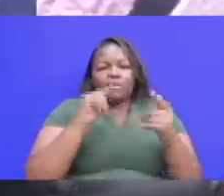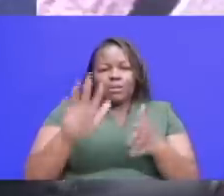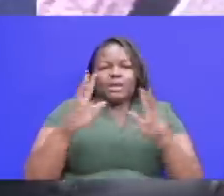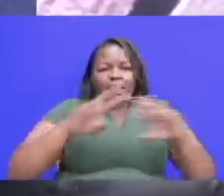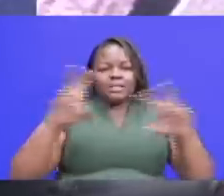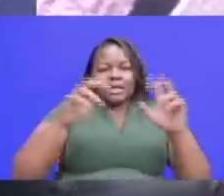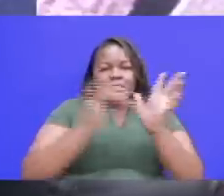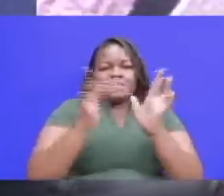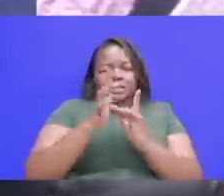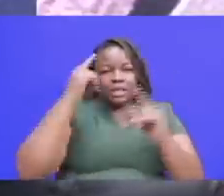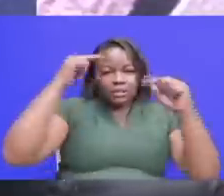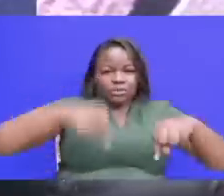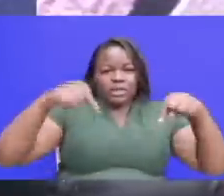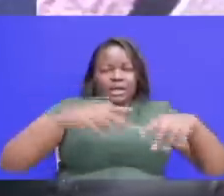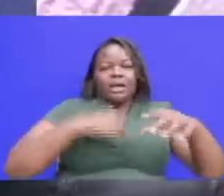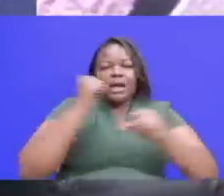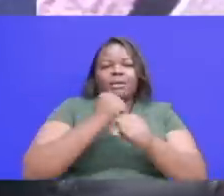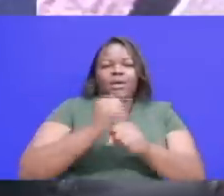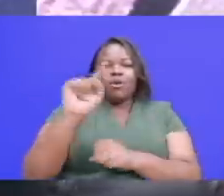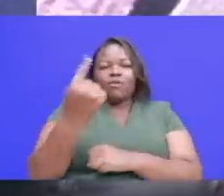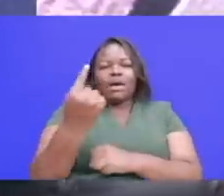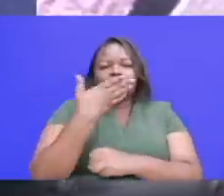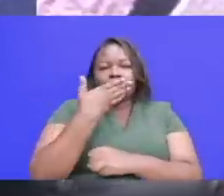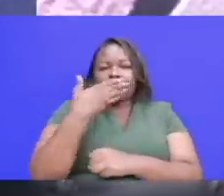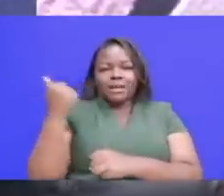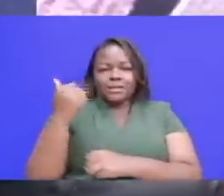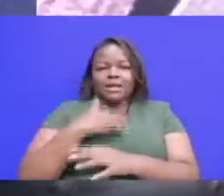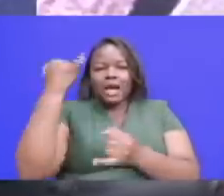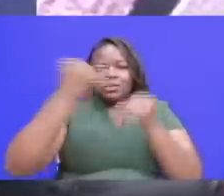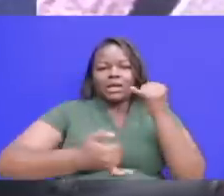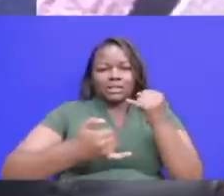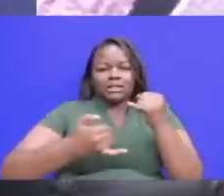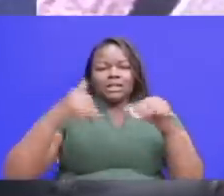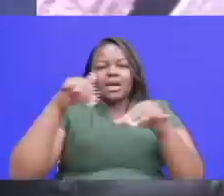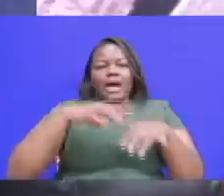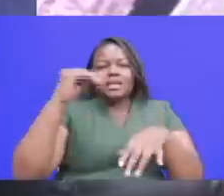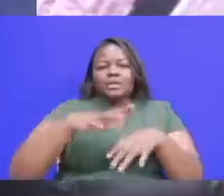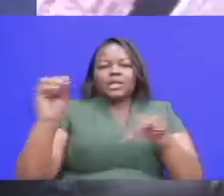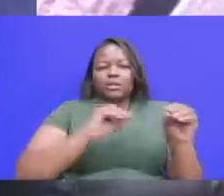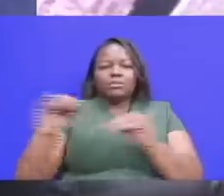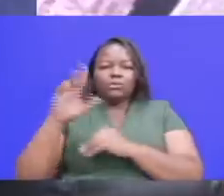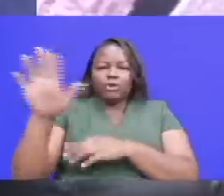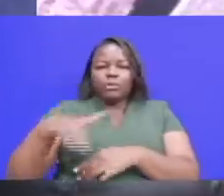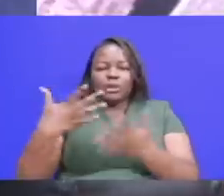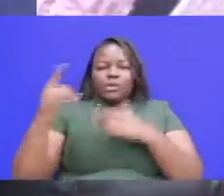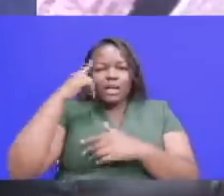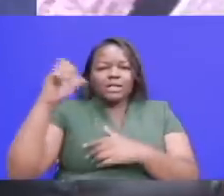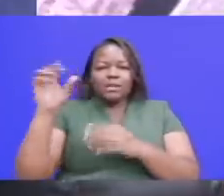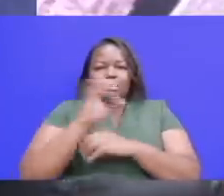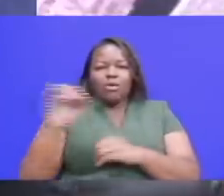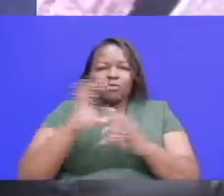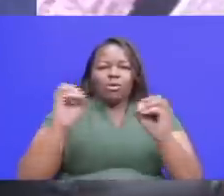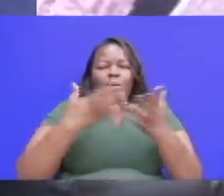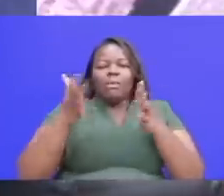Jesus today, make him your first, your best, and your last. He will take you to places you've never dreamed of. May the Lord bless